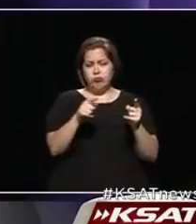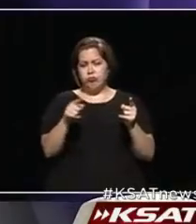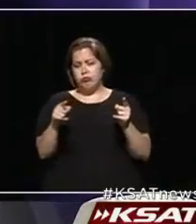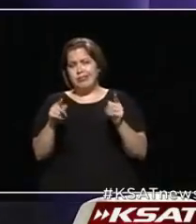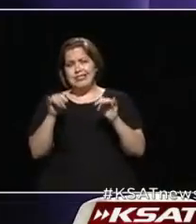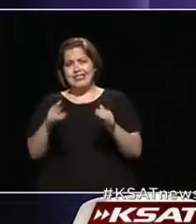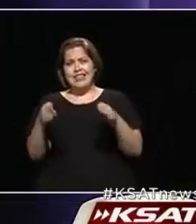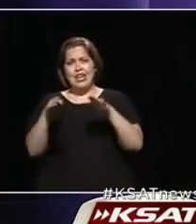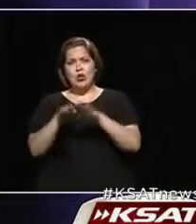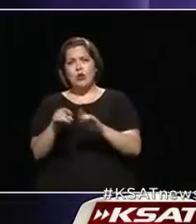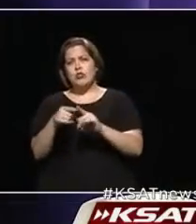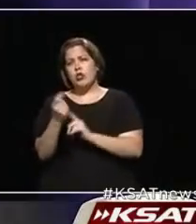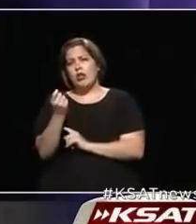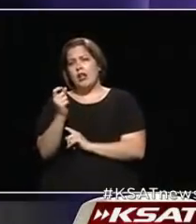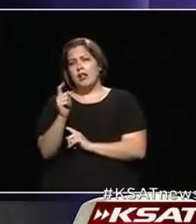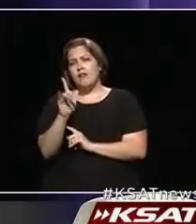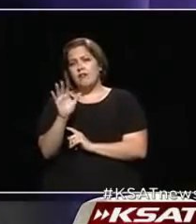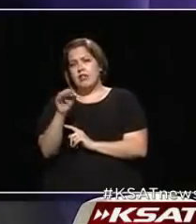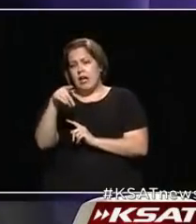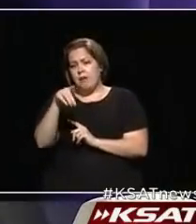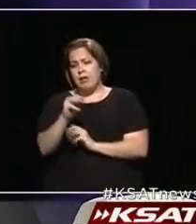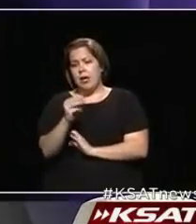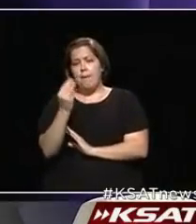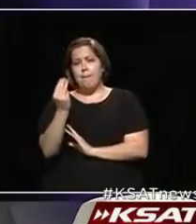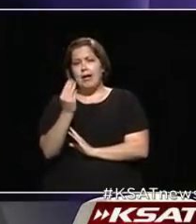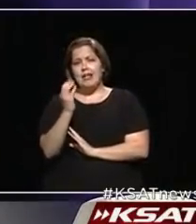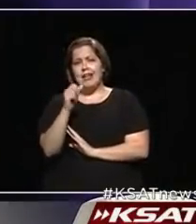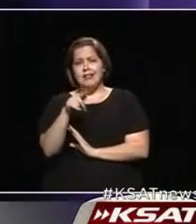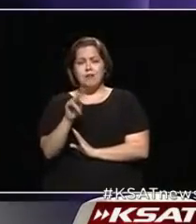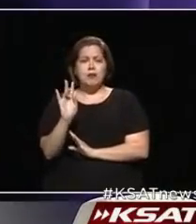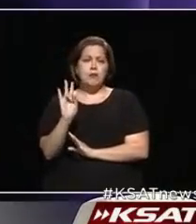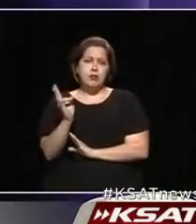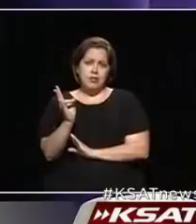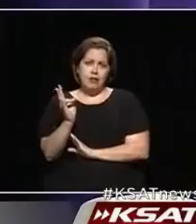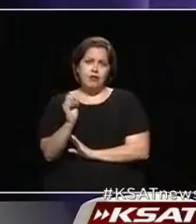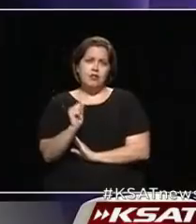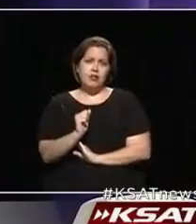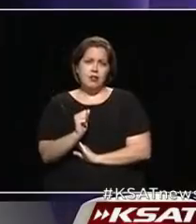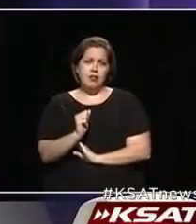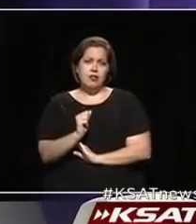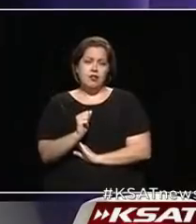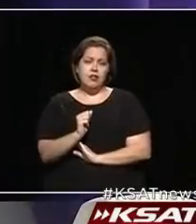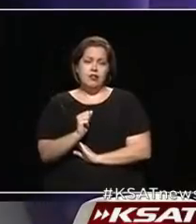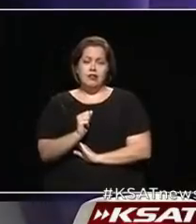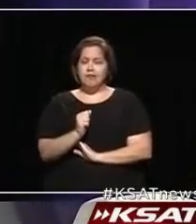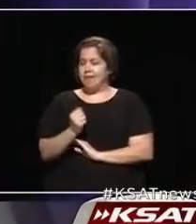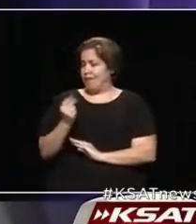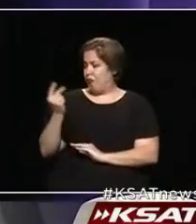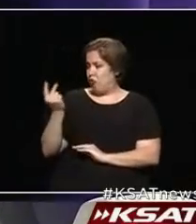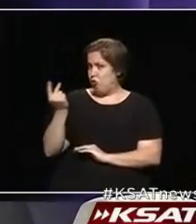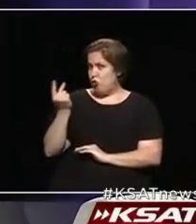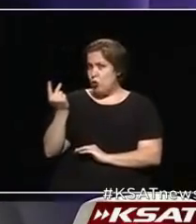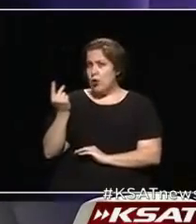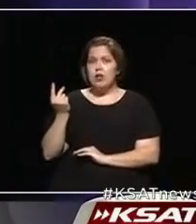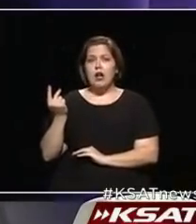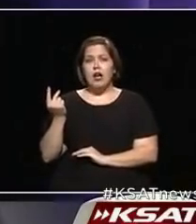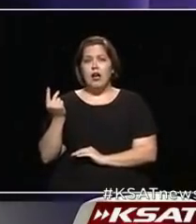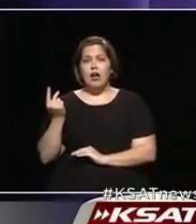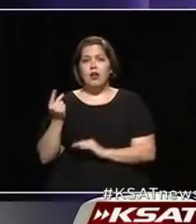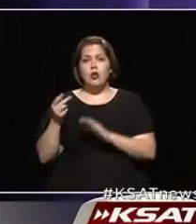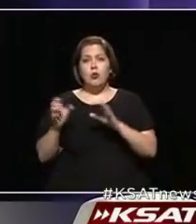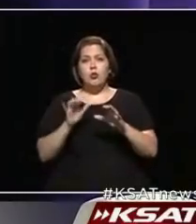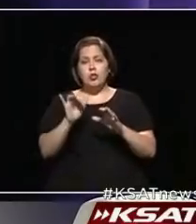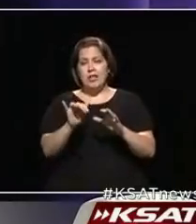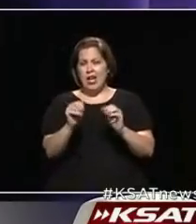stay closed to 11:59 p.m. on Monday, September the 7th. The mayor and I, we did that with our parks